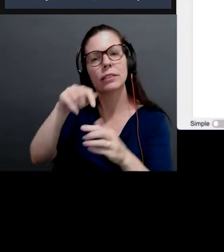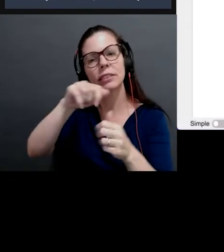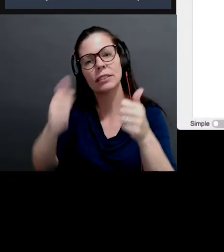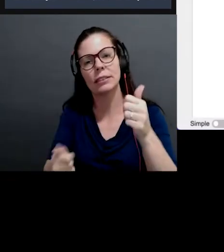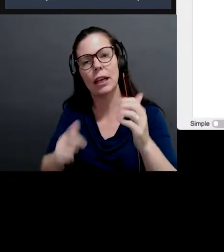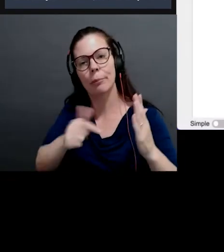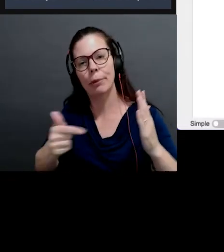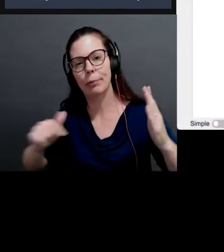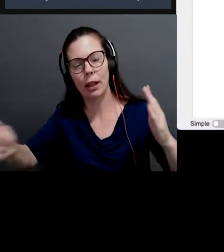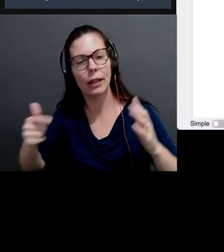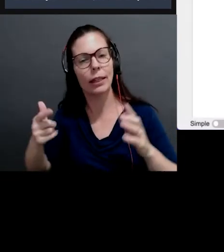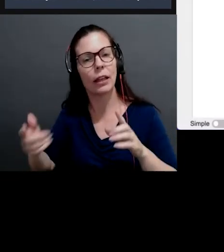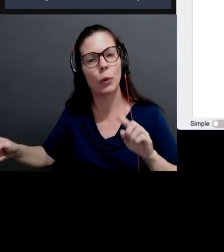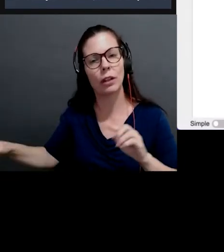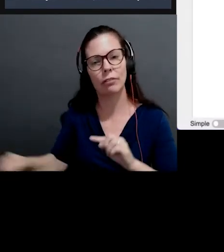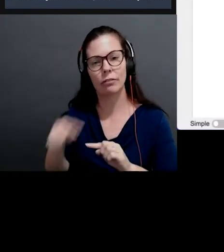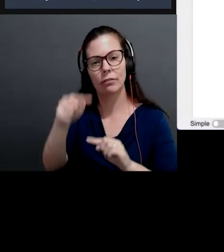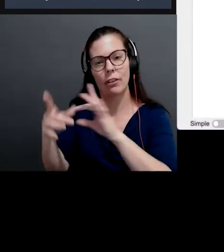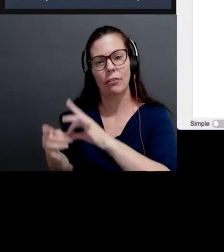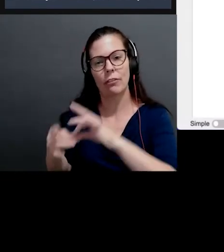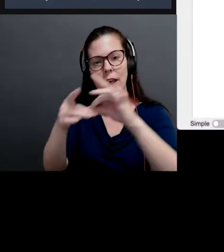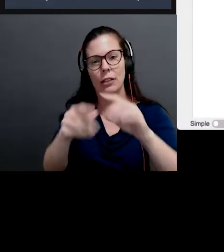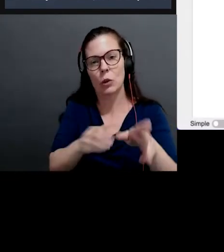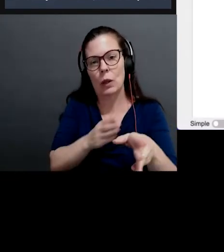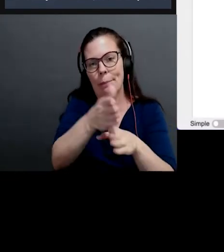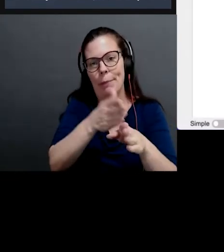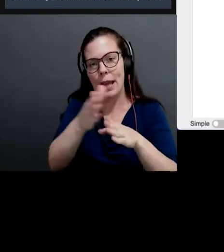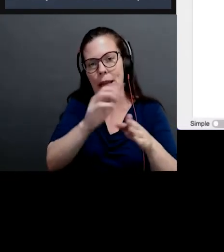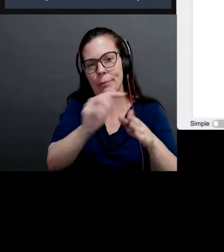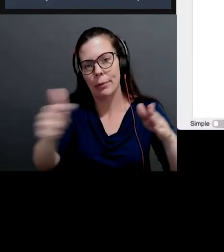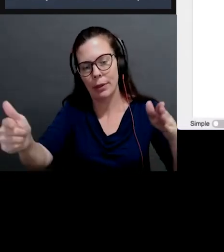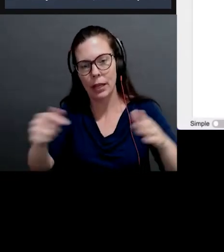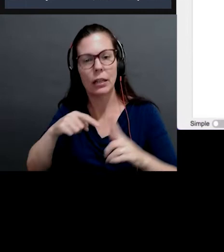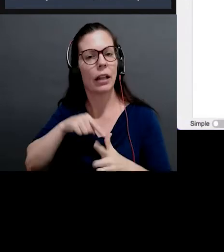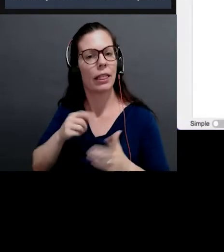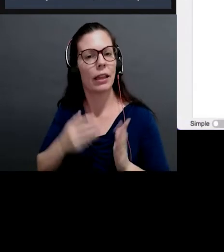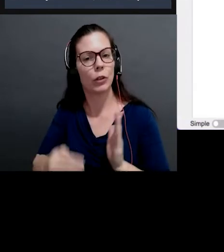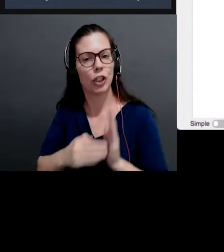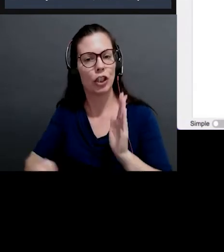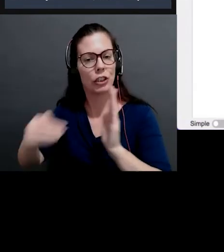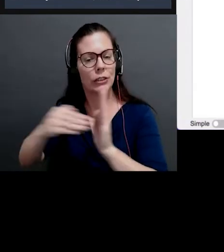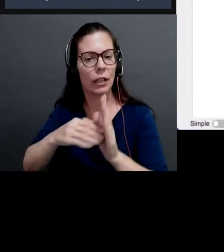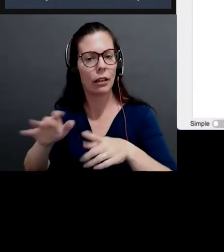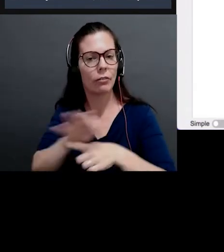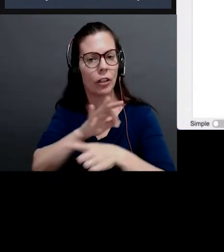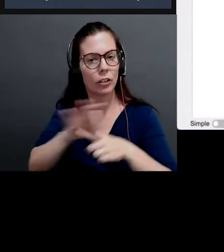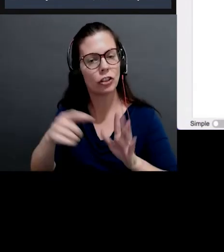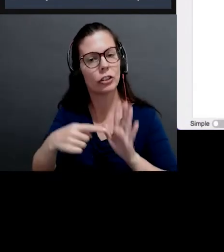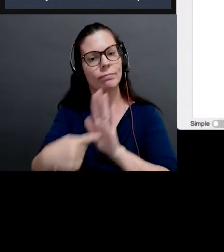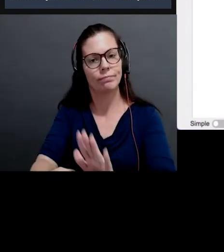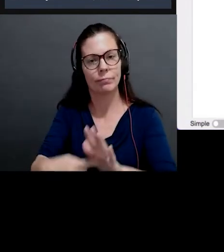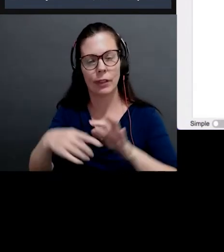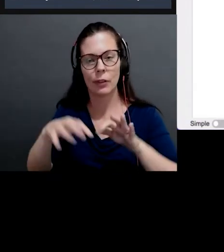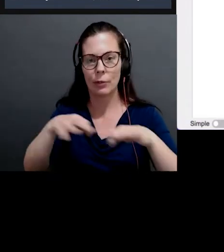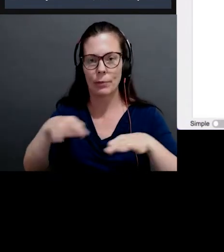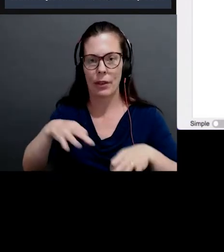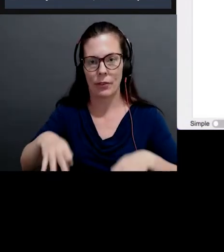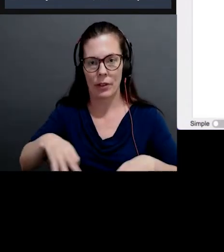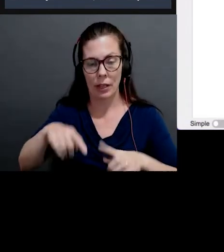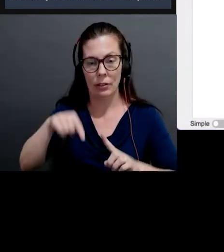main pipeline. And this recursive functions is defined by a decorator function called graph component, which is available in